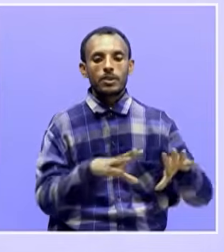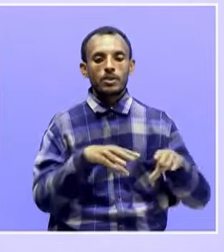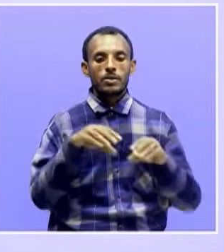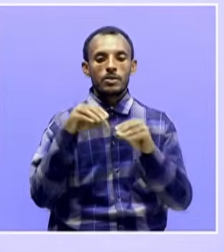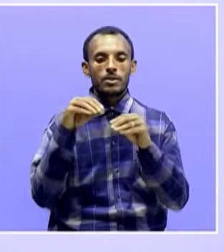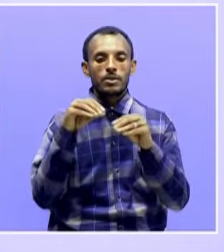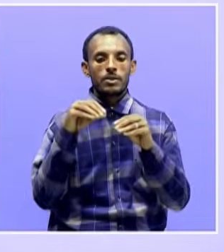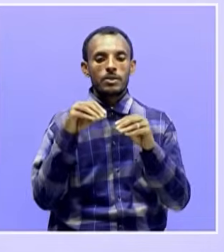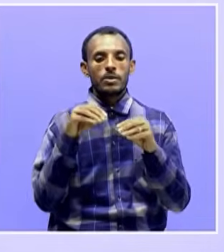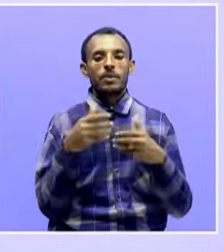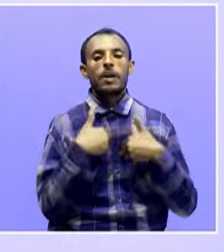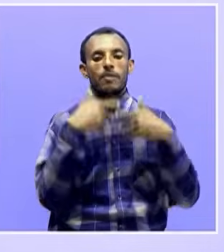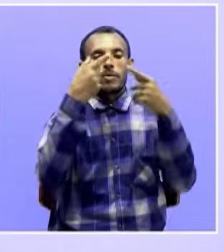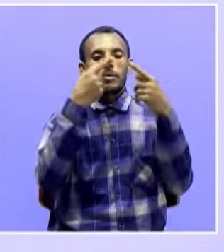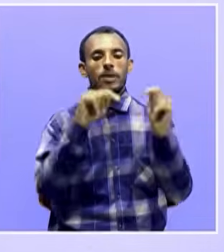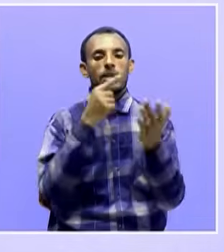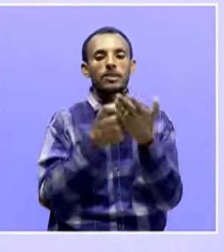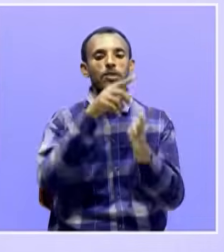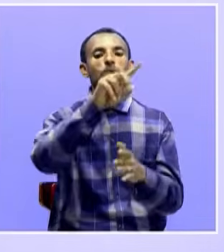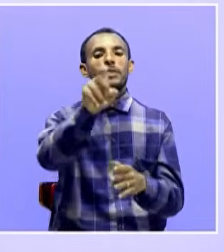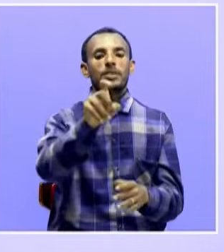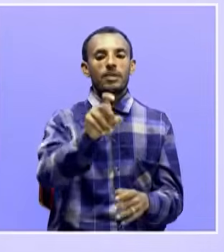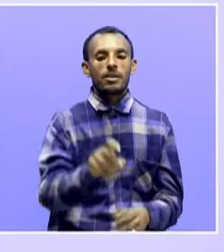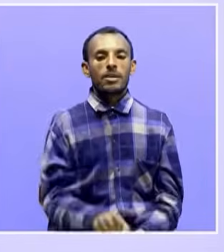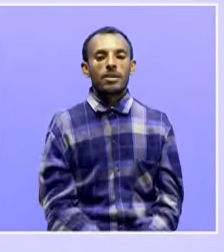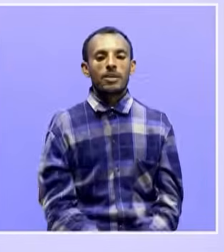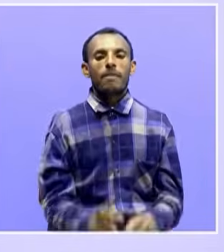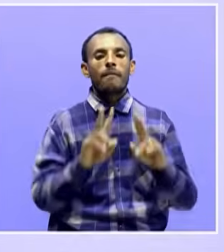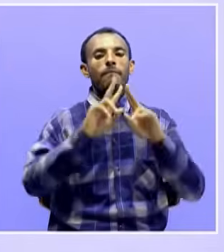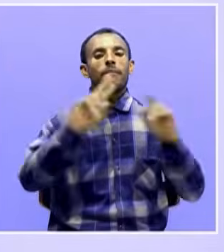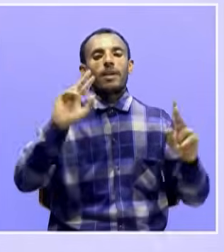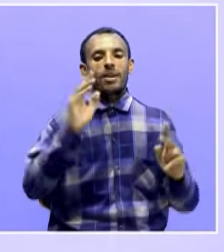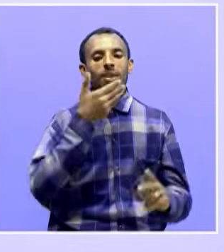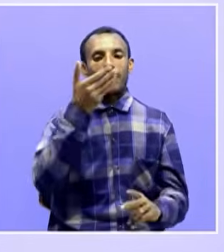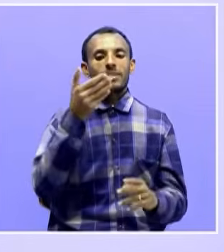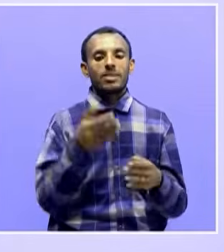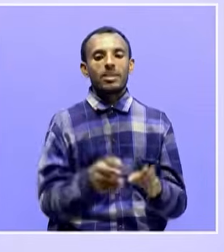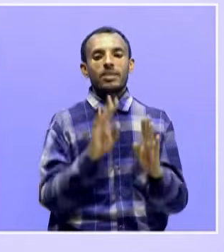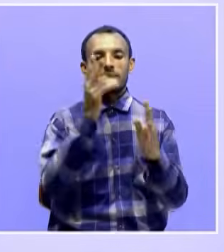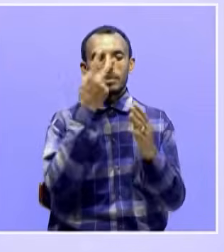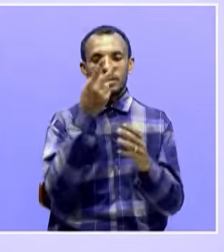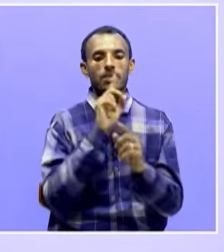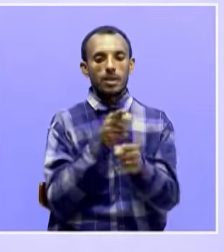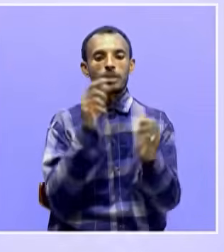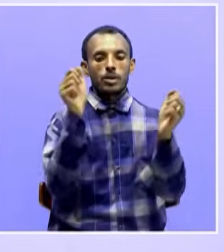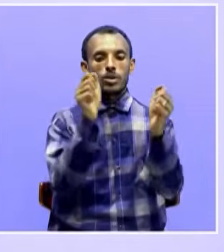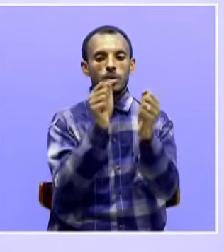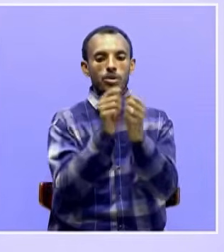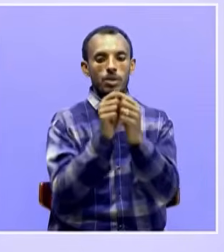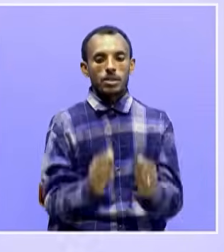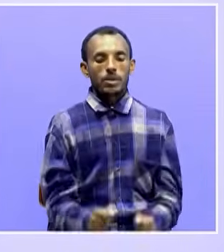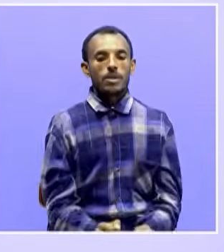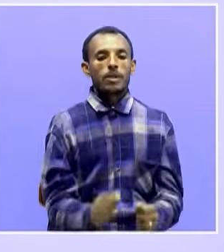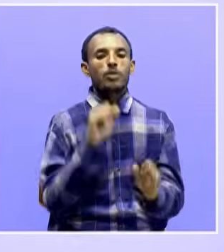Students, have you tried the question? Very nice. Let's see the answer together.